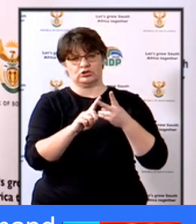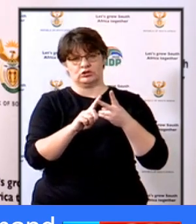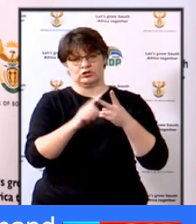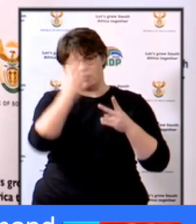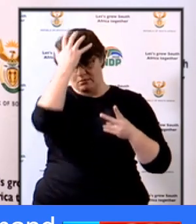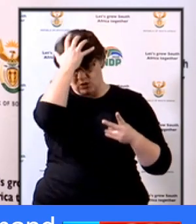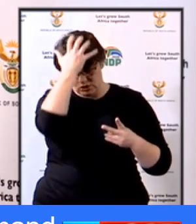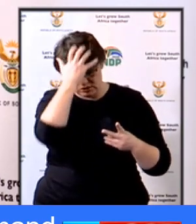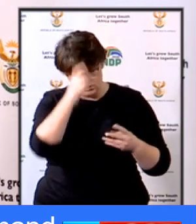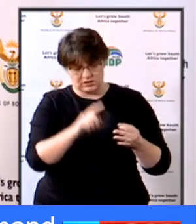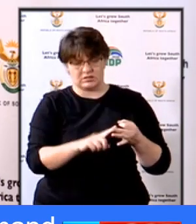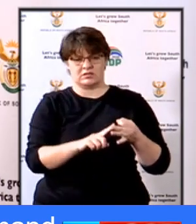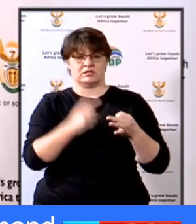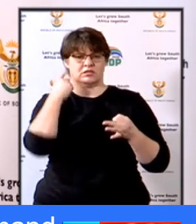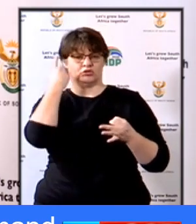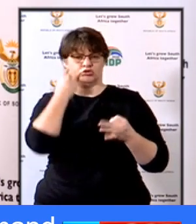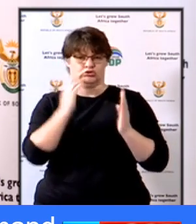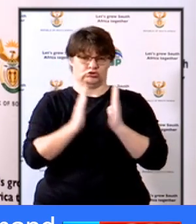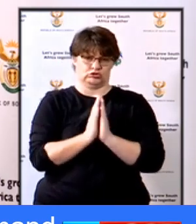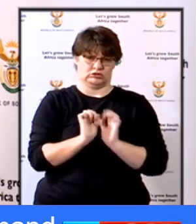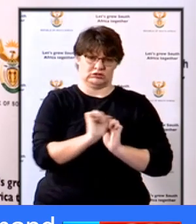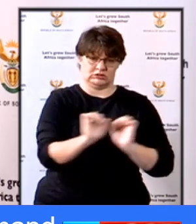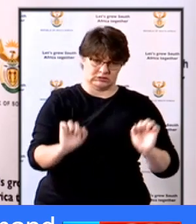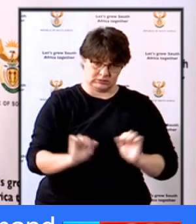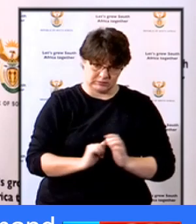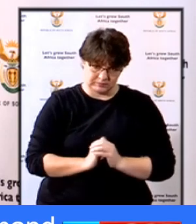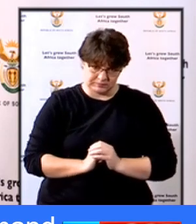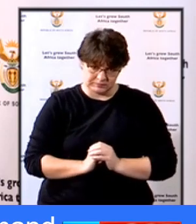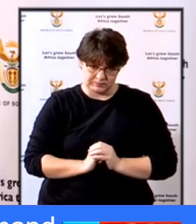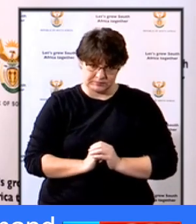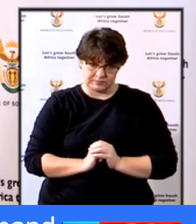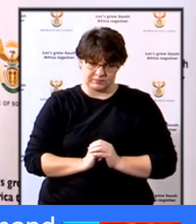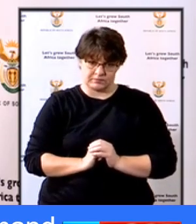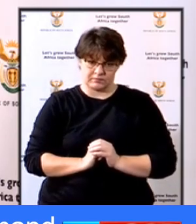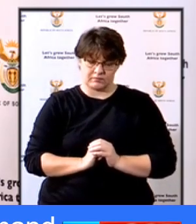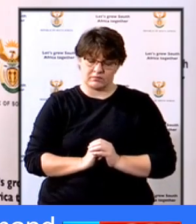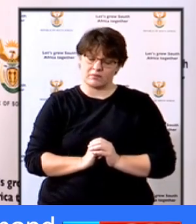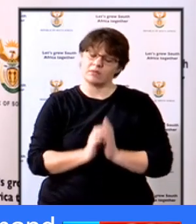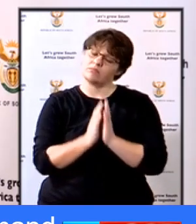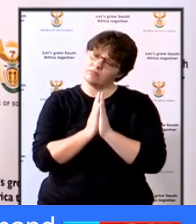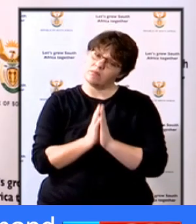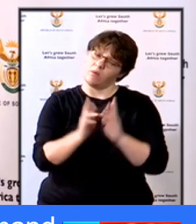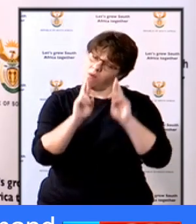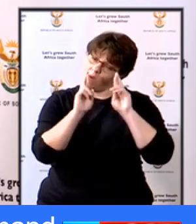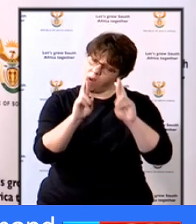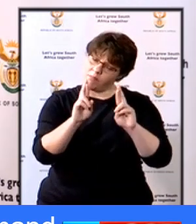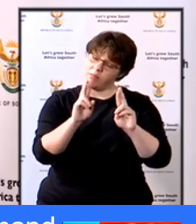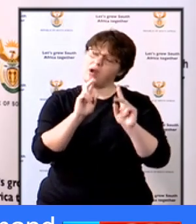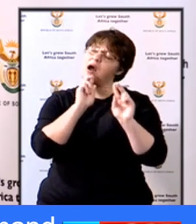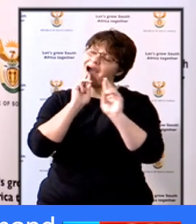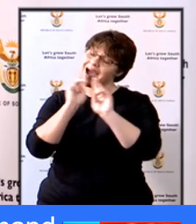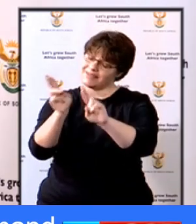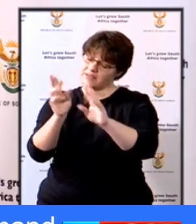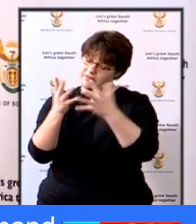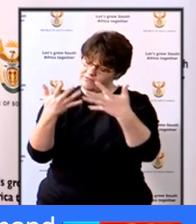mosques. So I hope I've again answered the question.